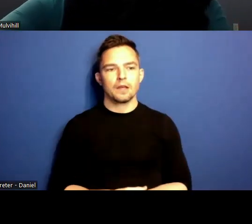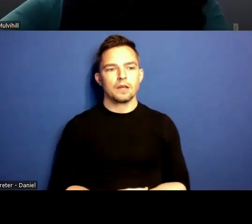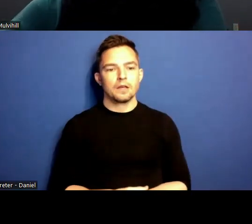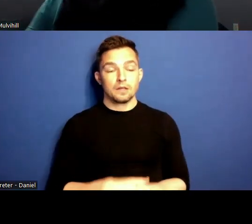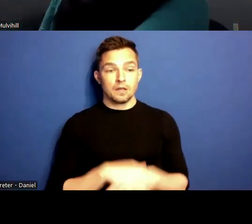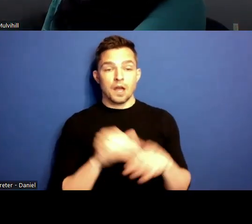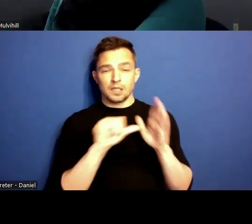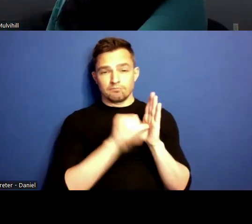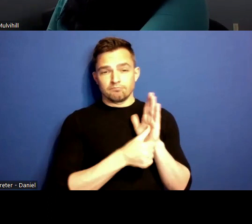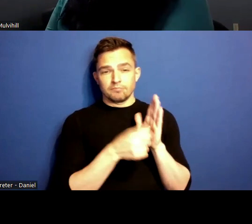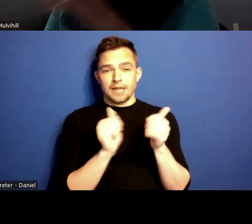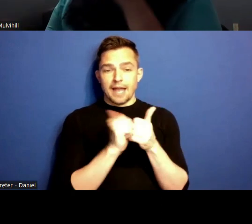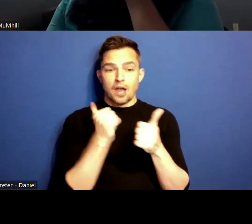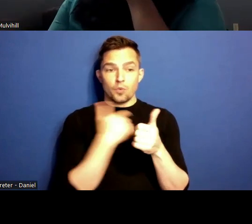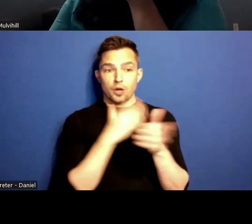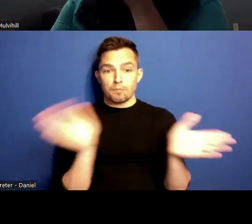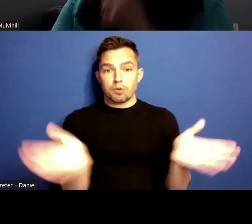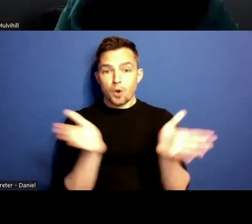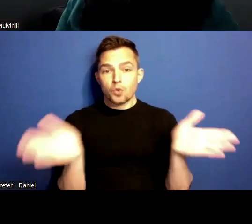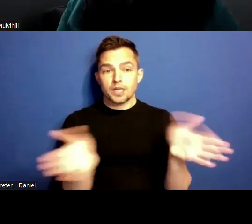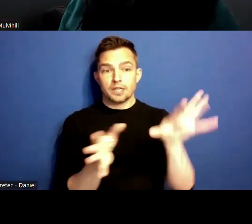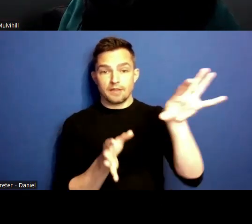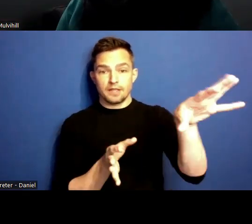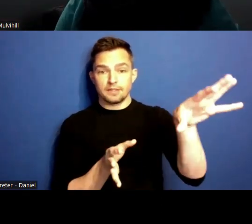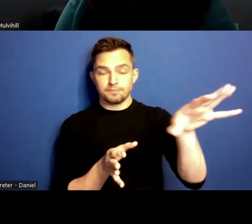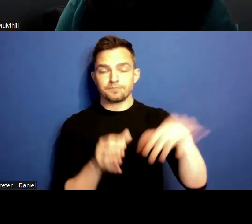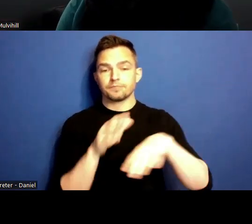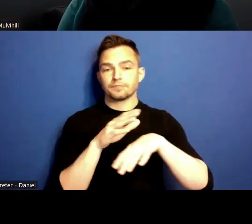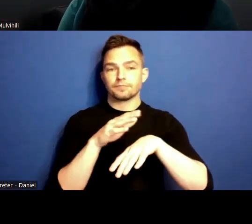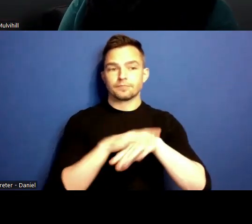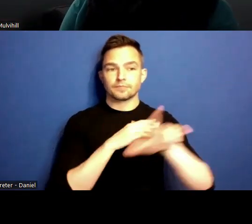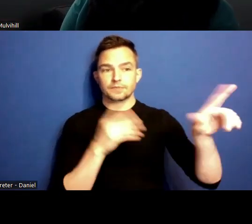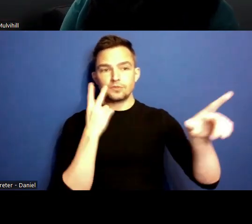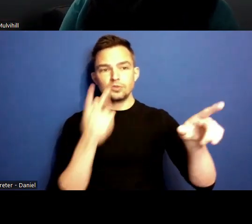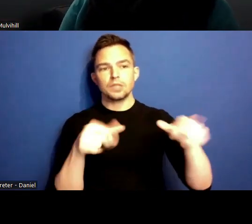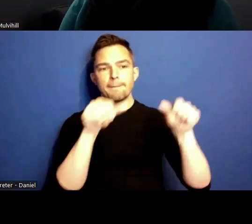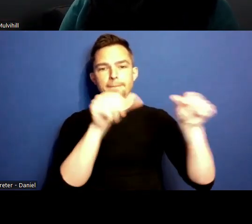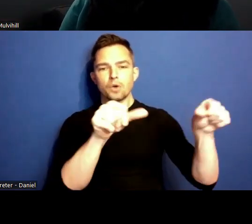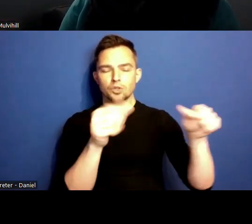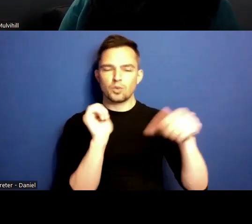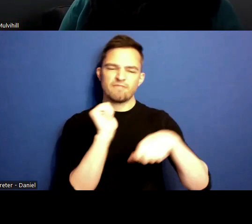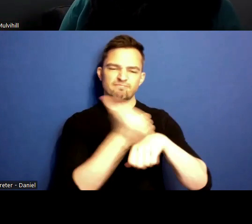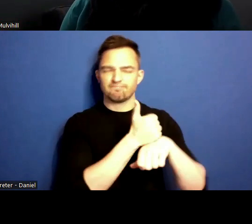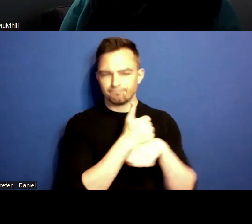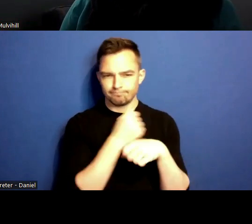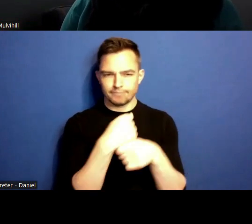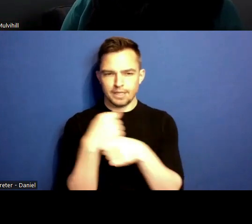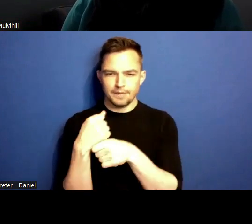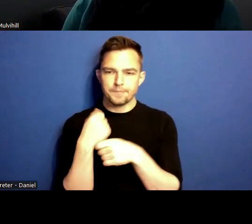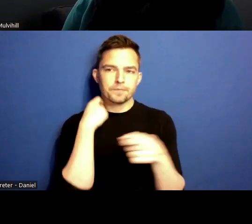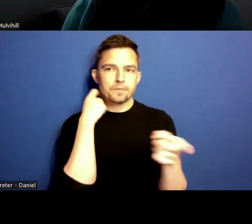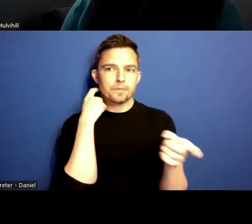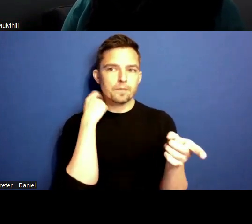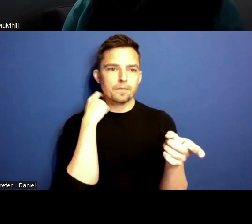little bit about how we're promoting it. So on the left, you see a poster that we put together that we put up